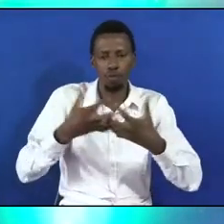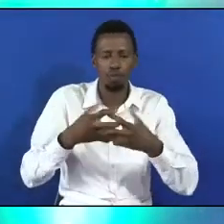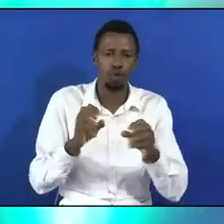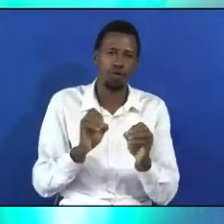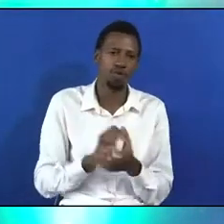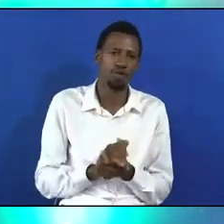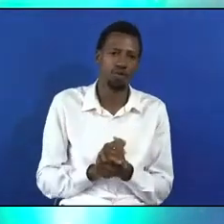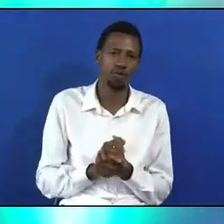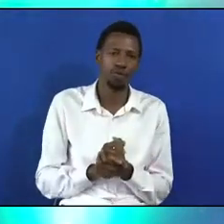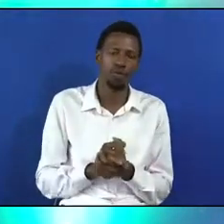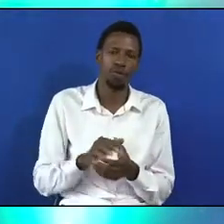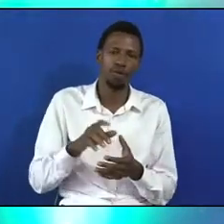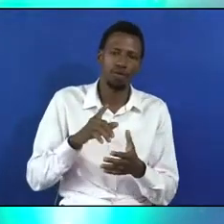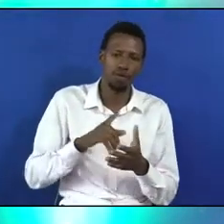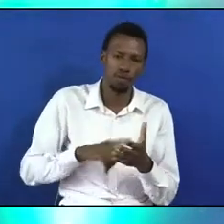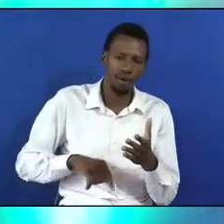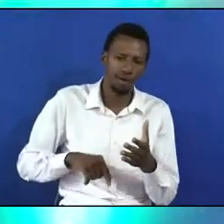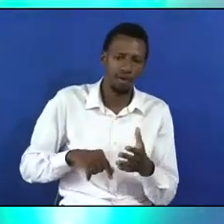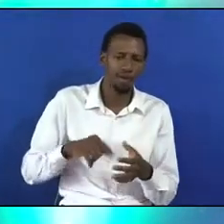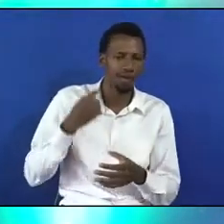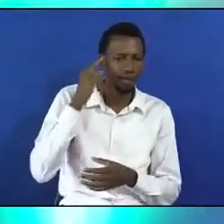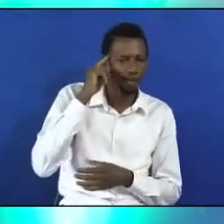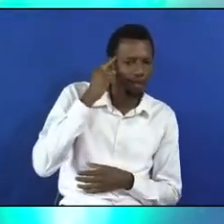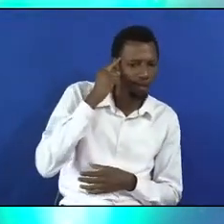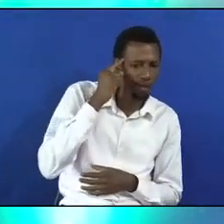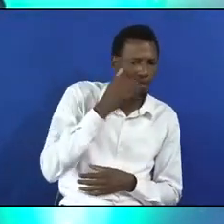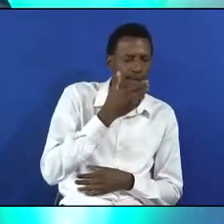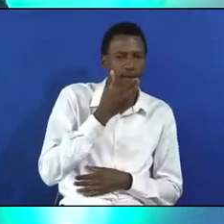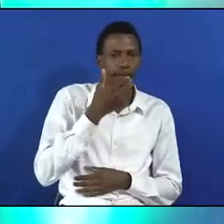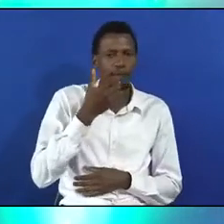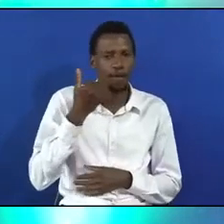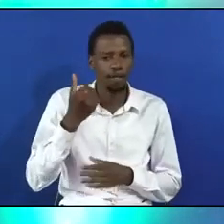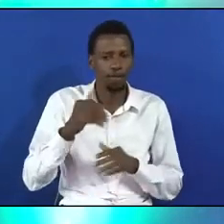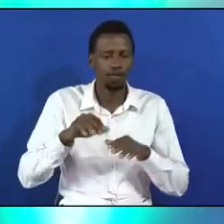What seemed to be best or good,